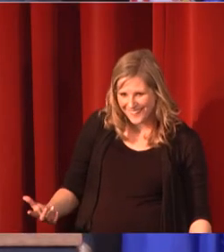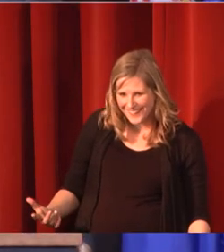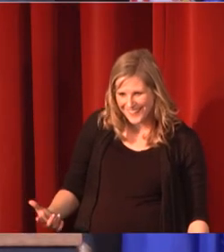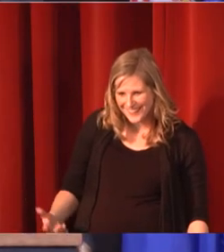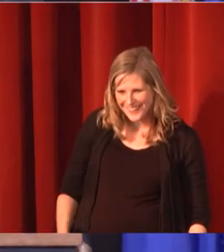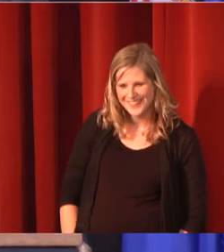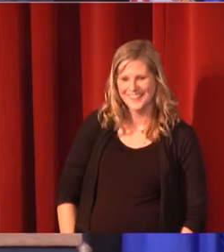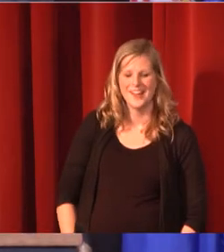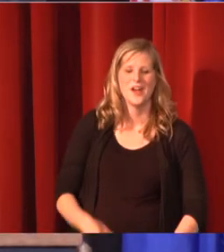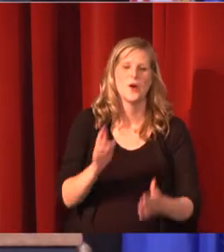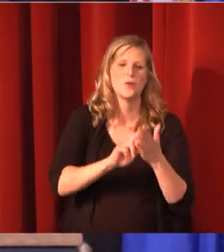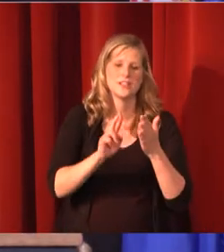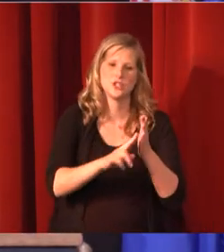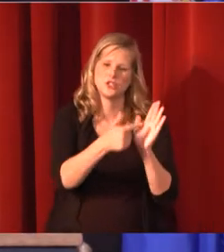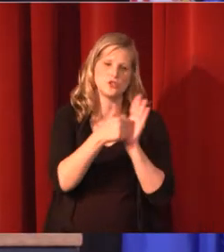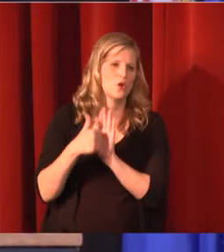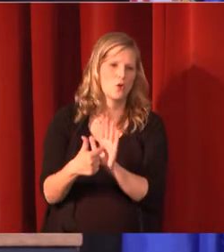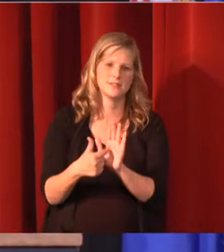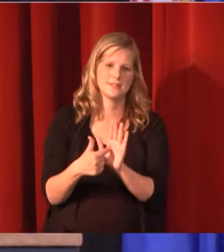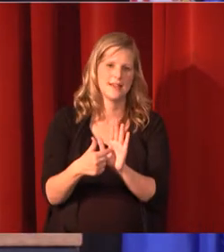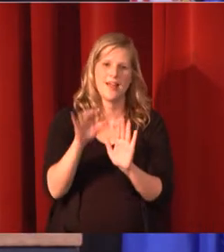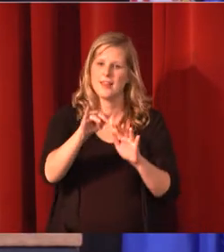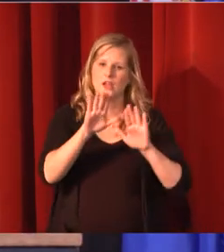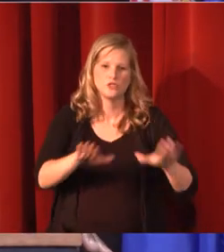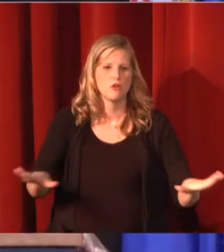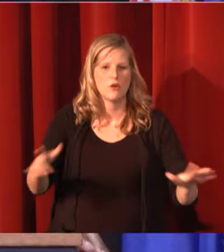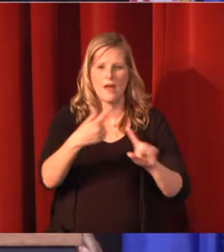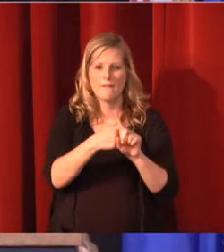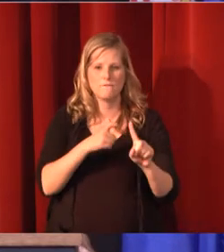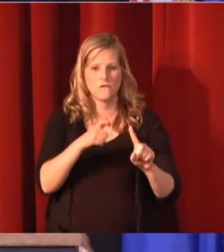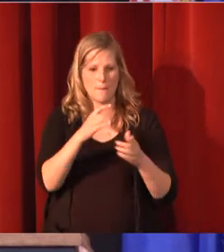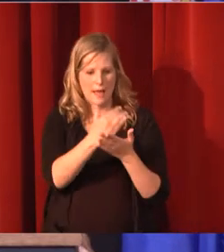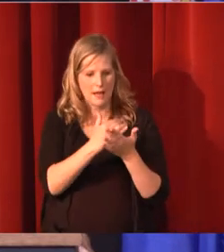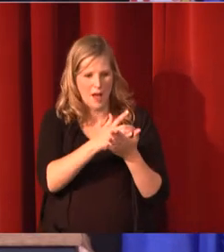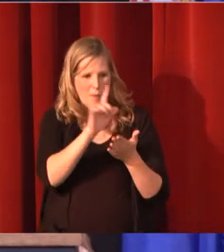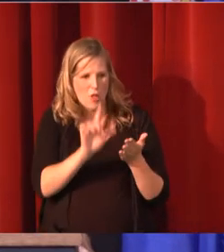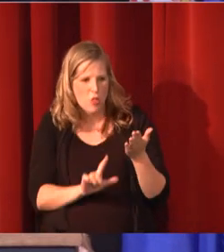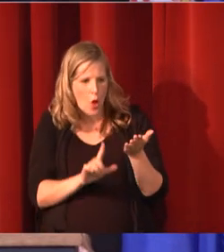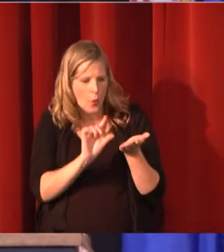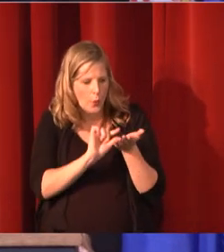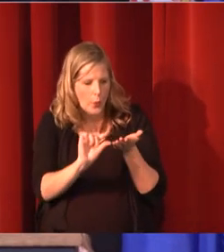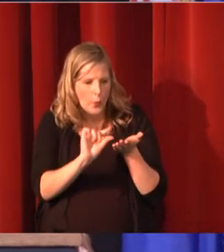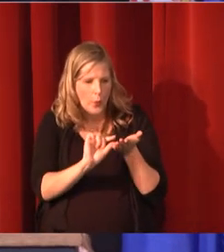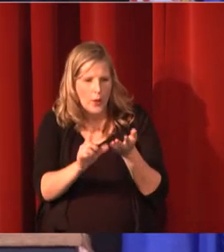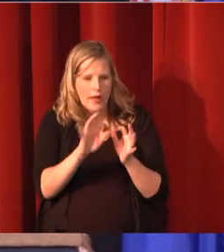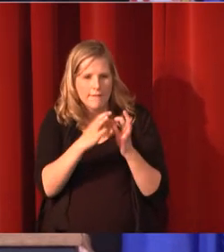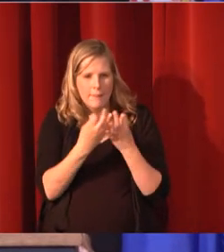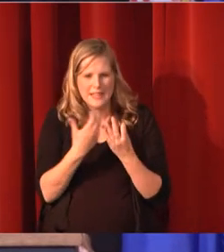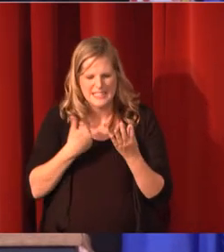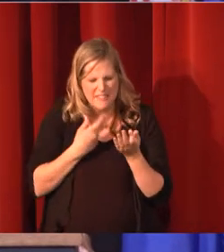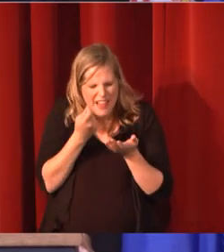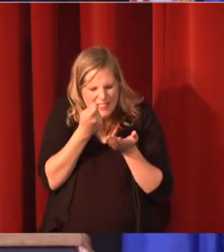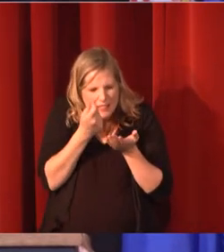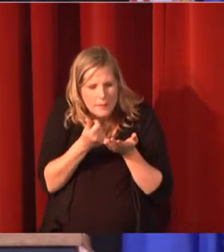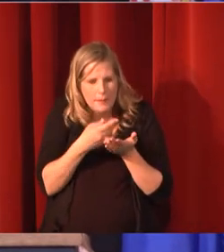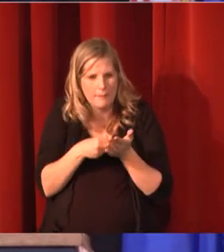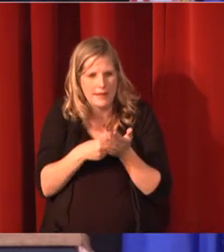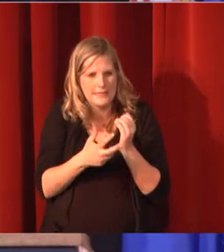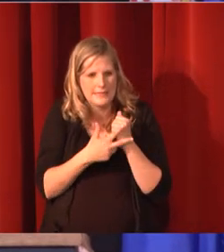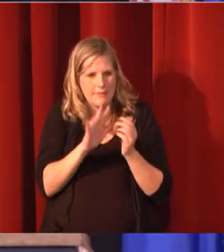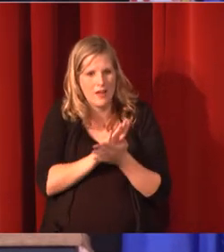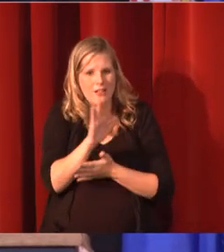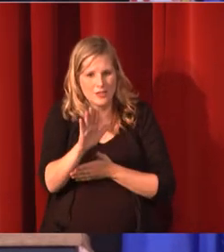research shows us that children from low-income families who have even a small amount of money saved for college are